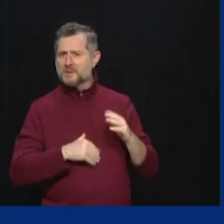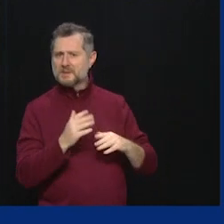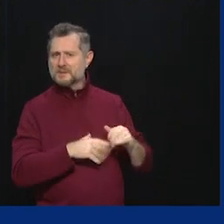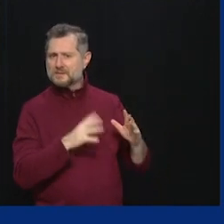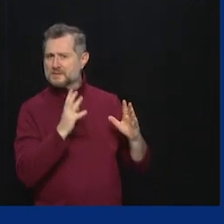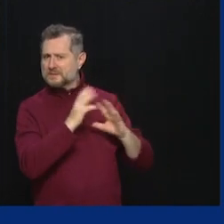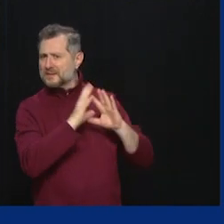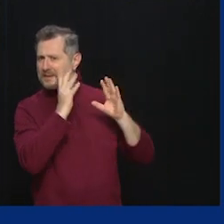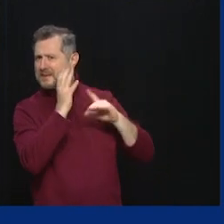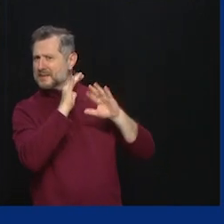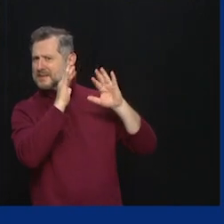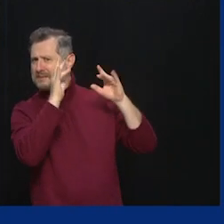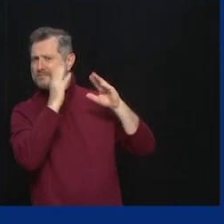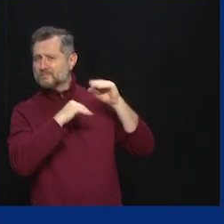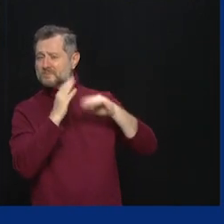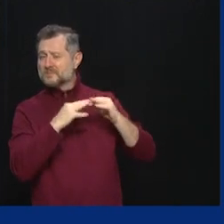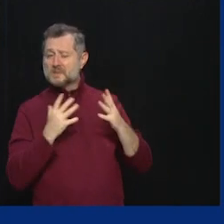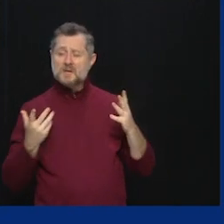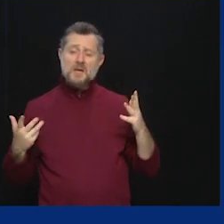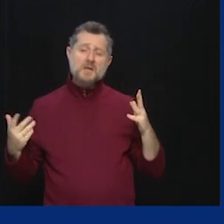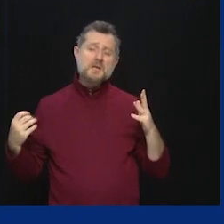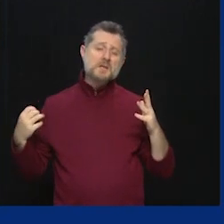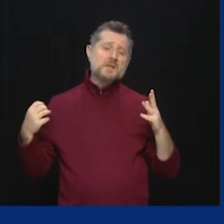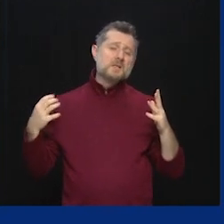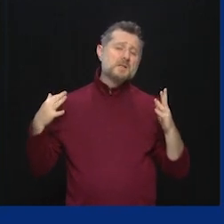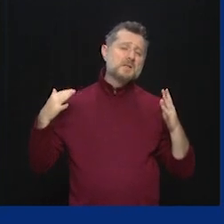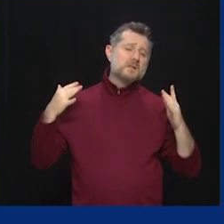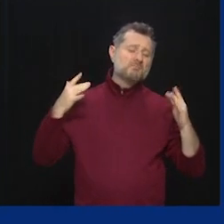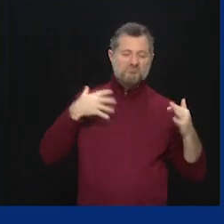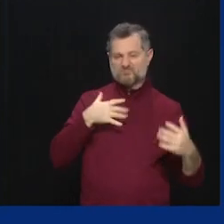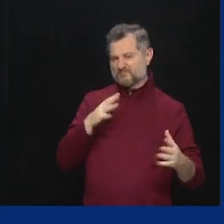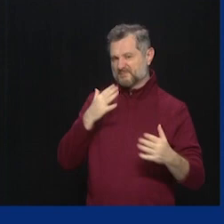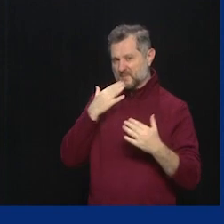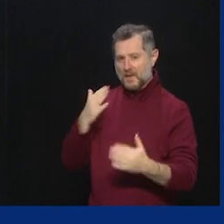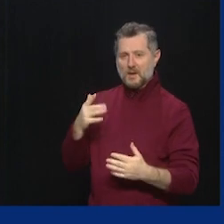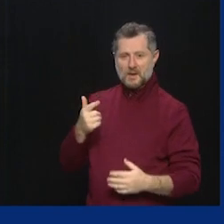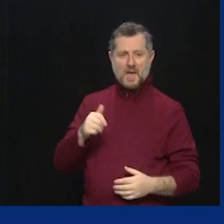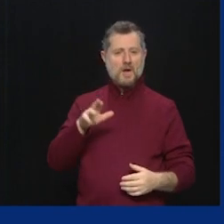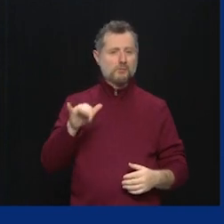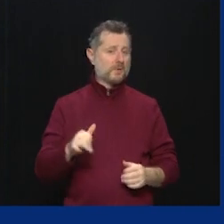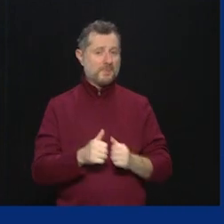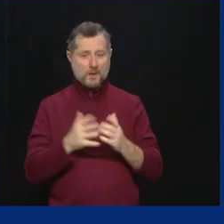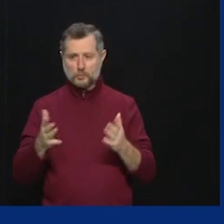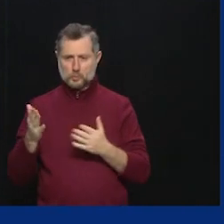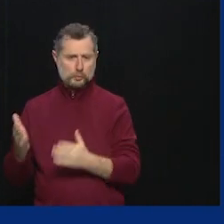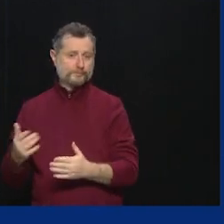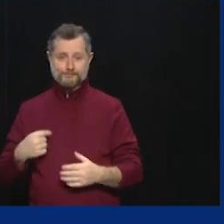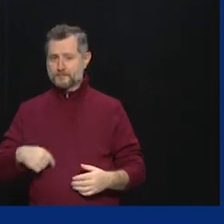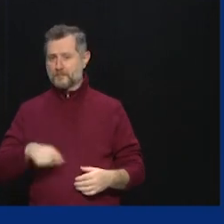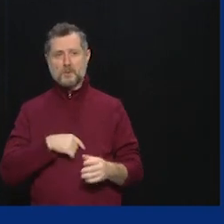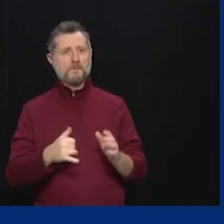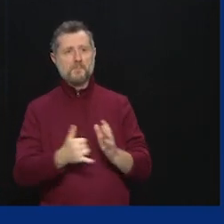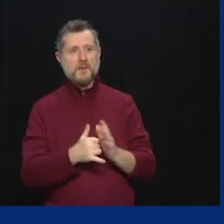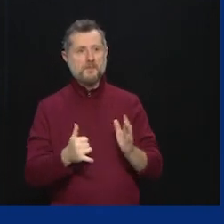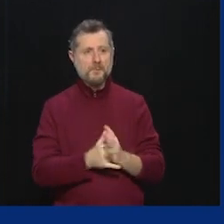team. Gary, I can't thank you enough. Without you, this doesn't happen today. Thank you so much.